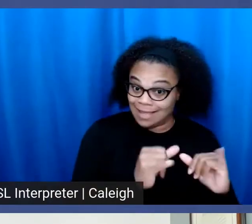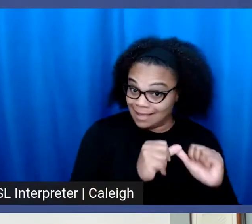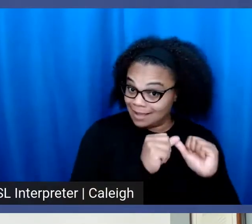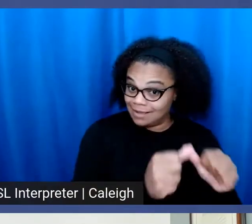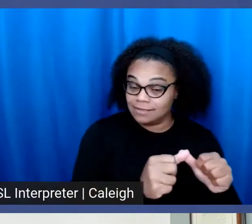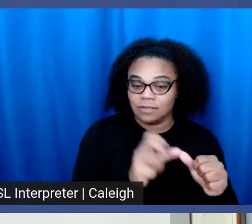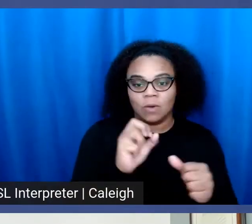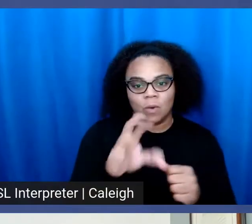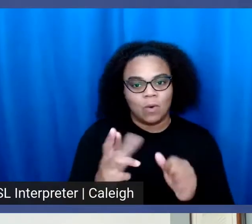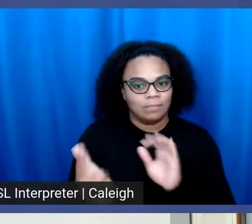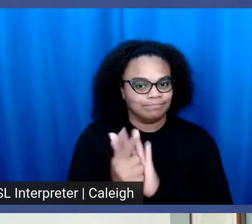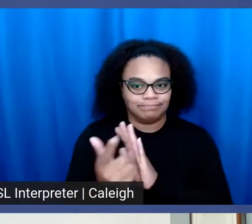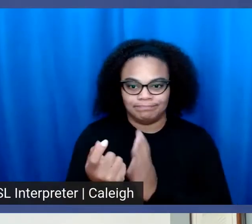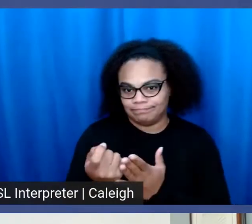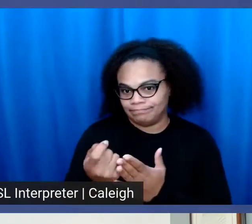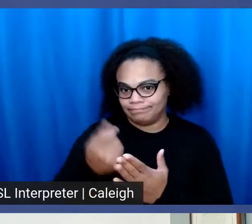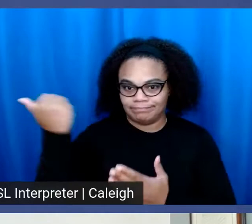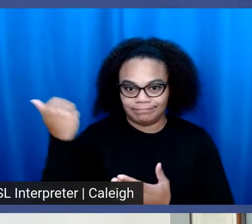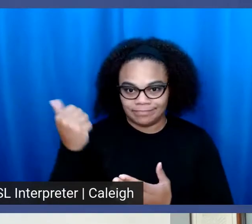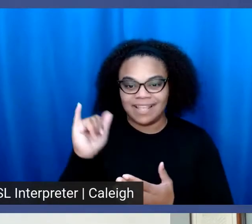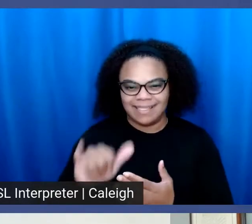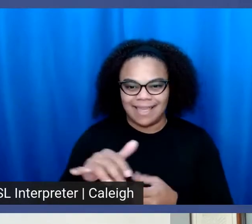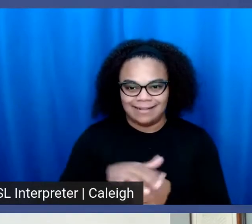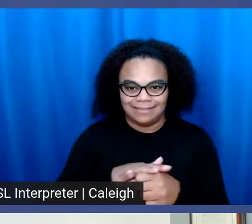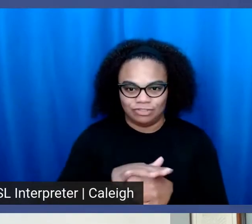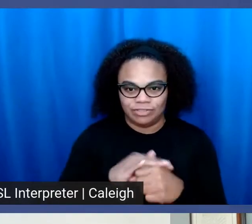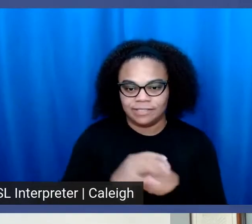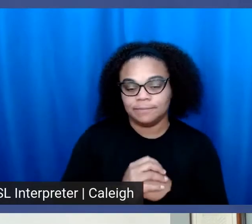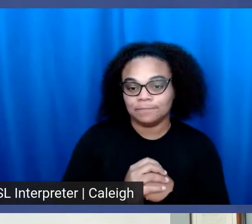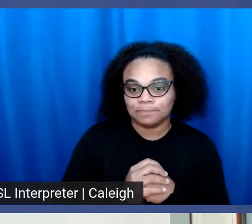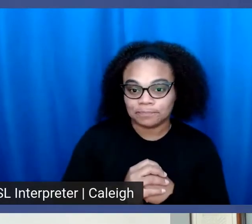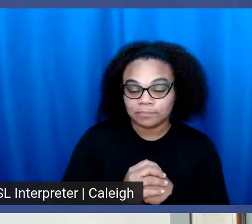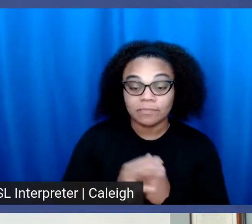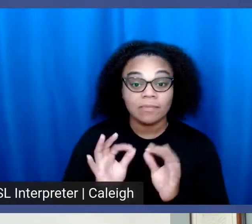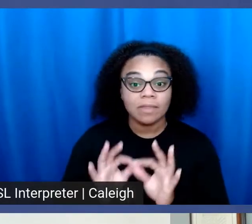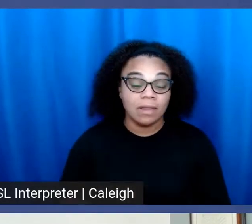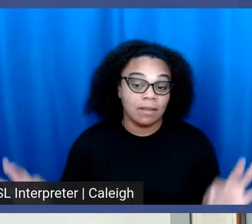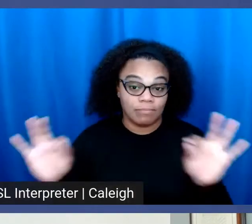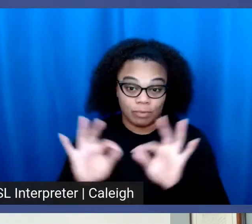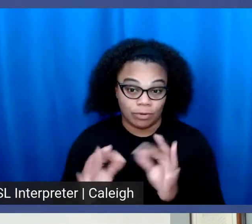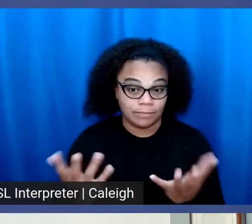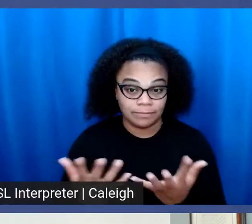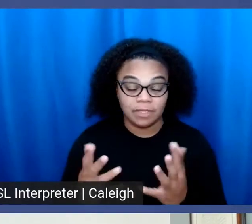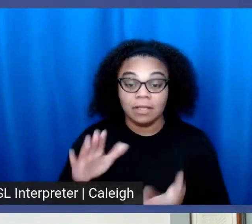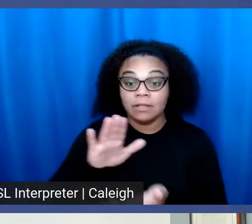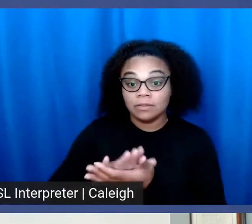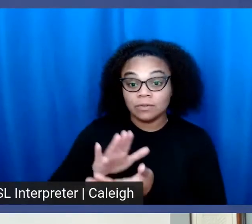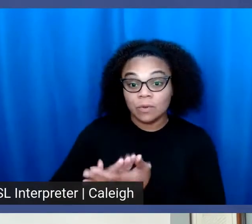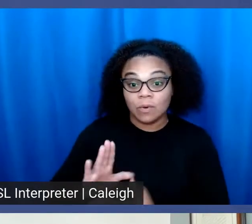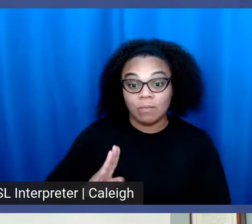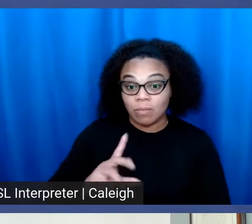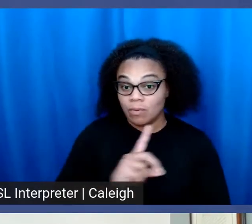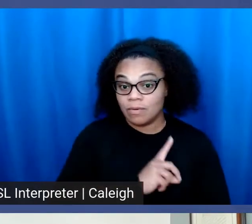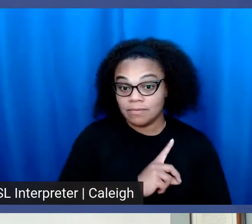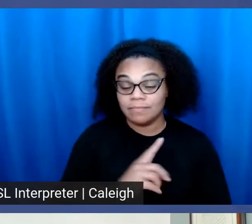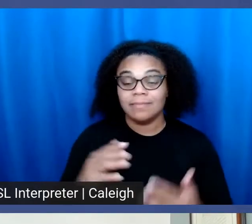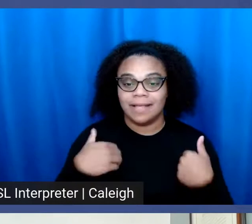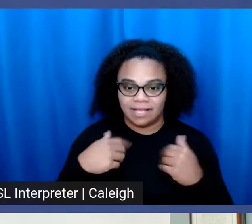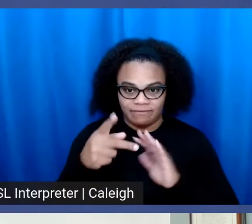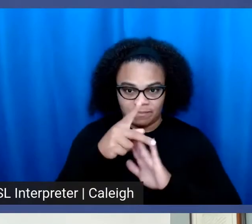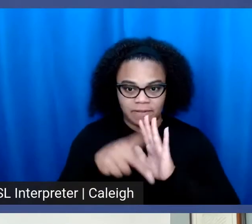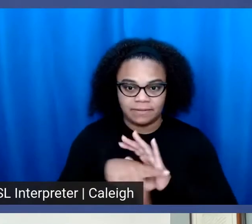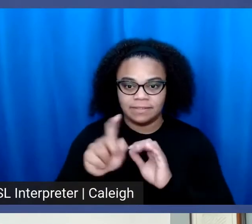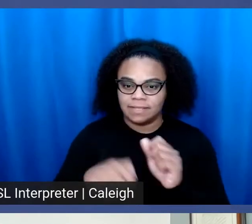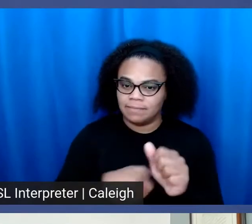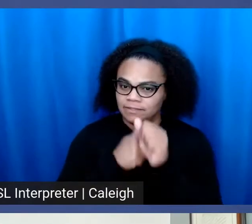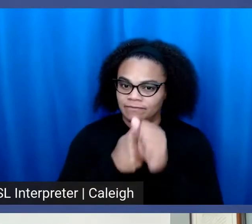district. And the important thing here is that school boards have policies to follow, and what's been very